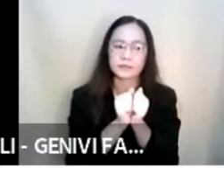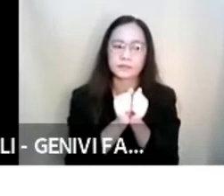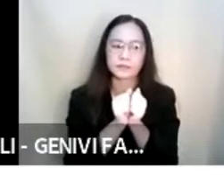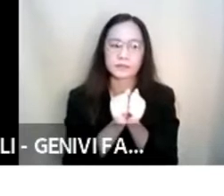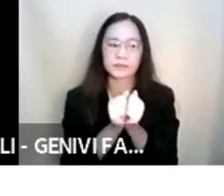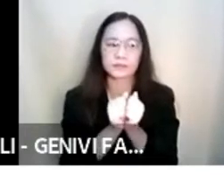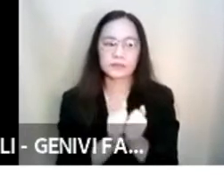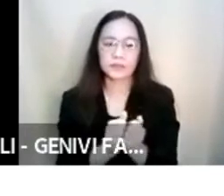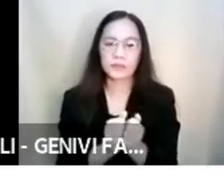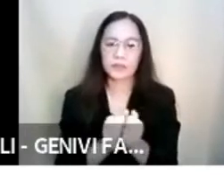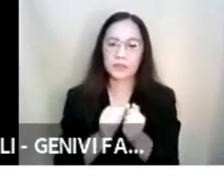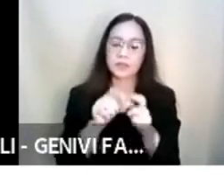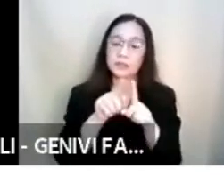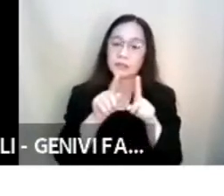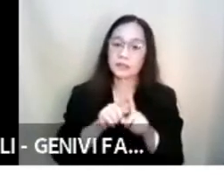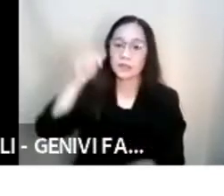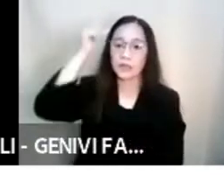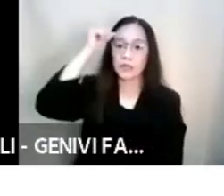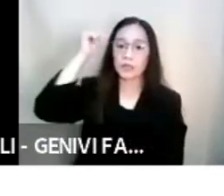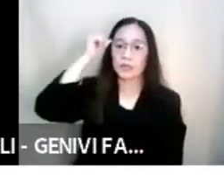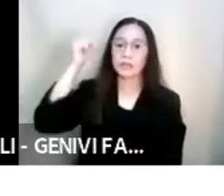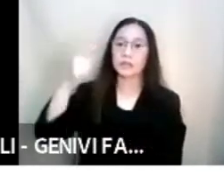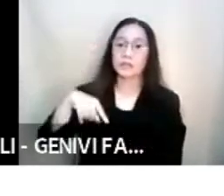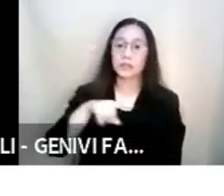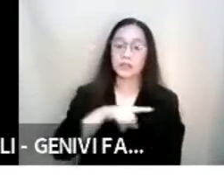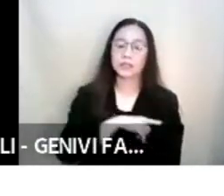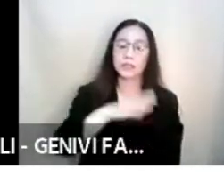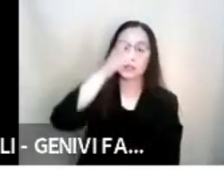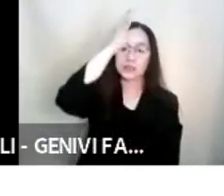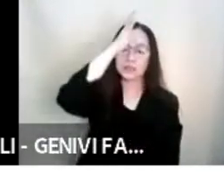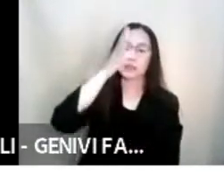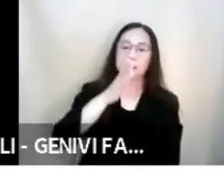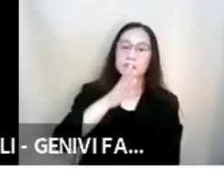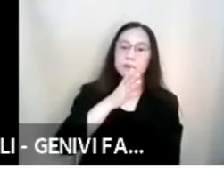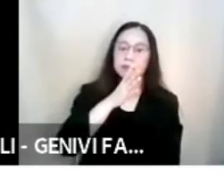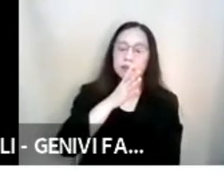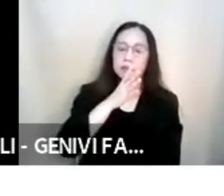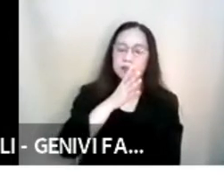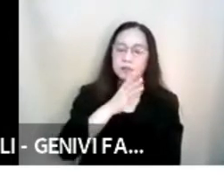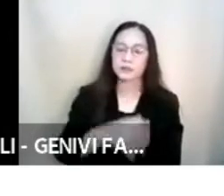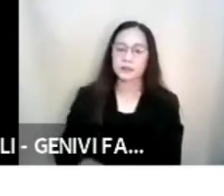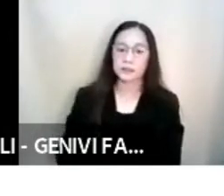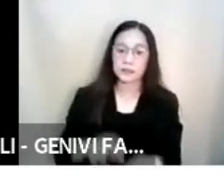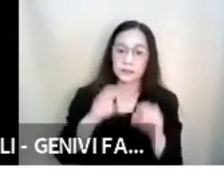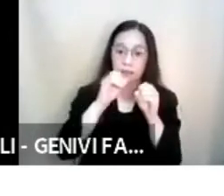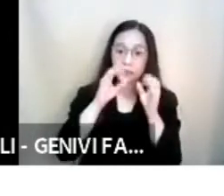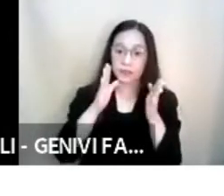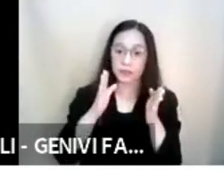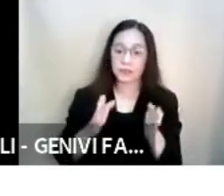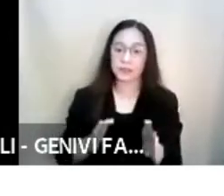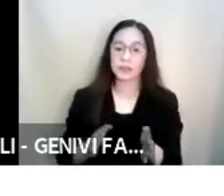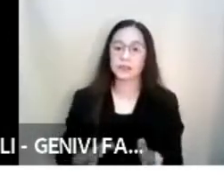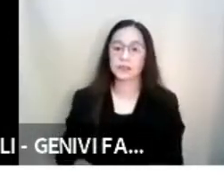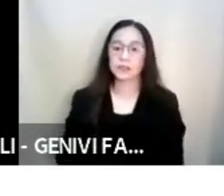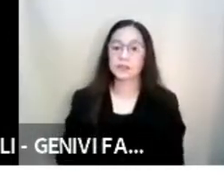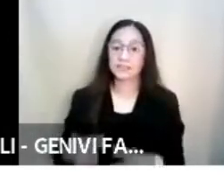ating pagiging adult, no? Kung tayo bilang mga magulang at mga teacher, yun